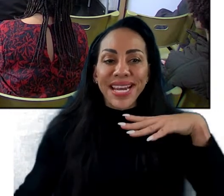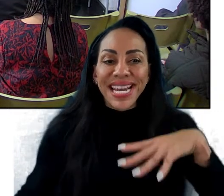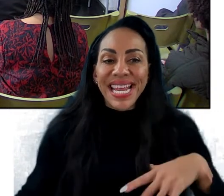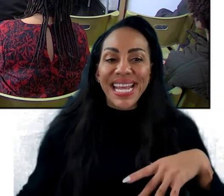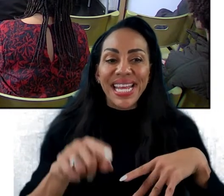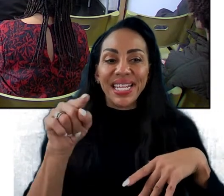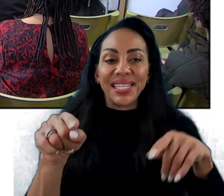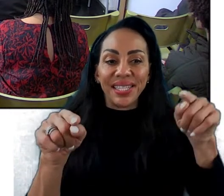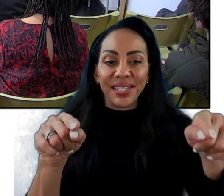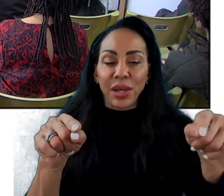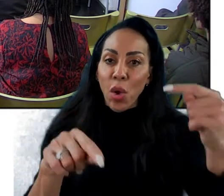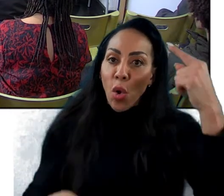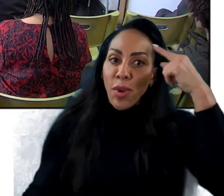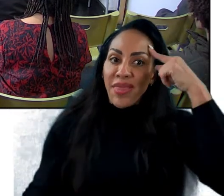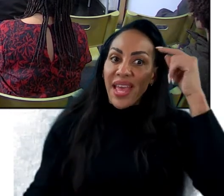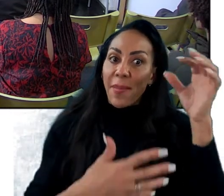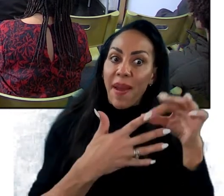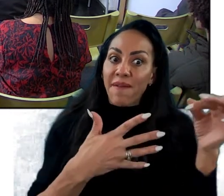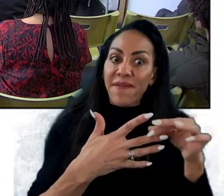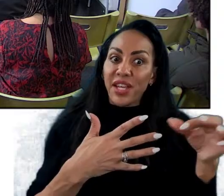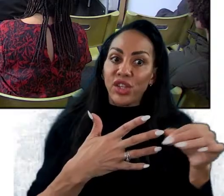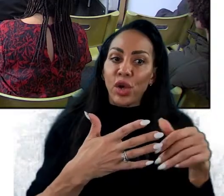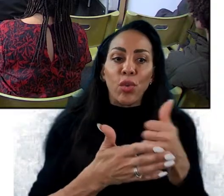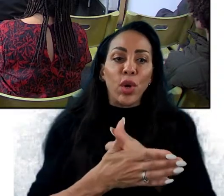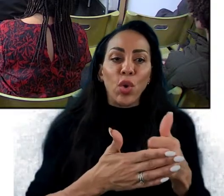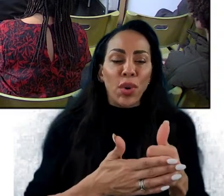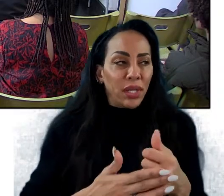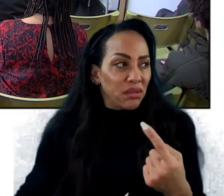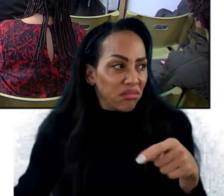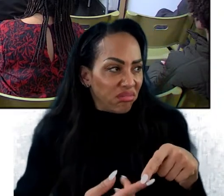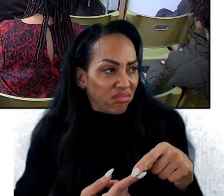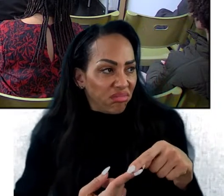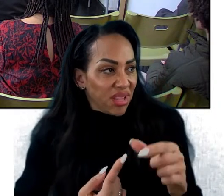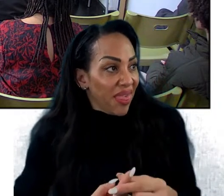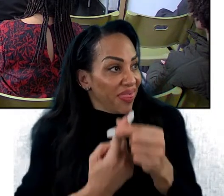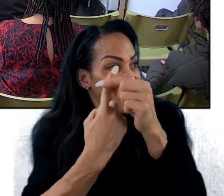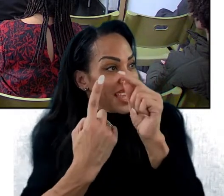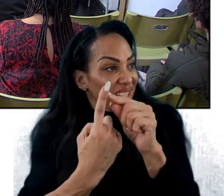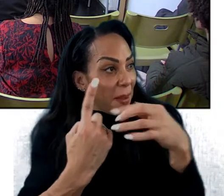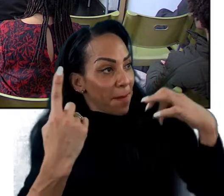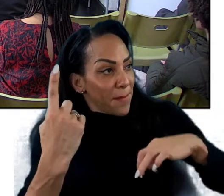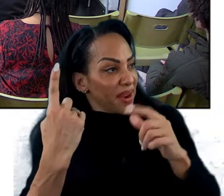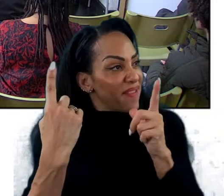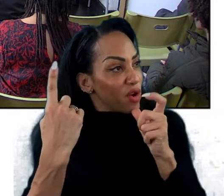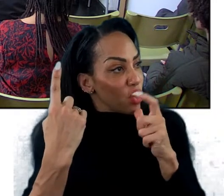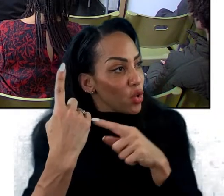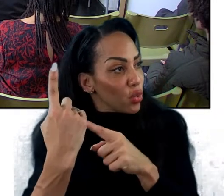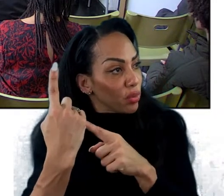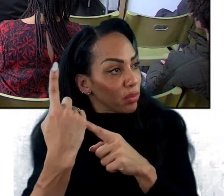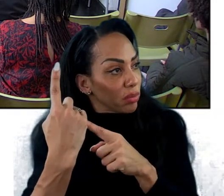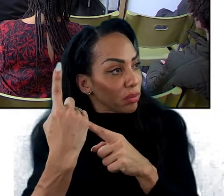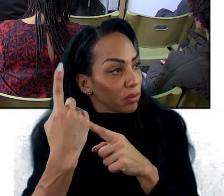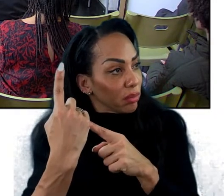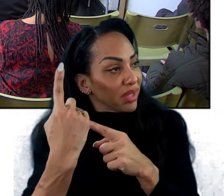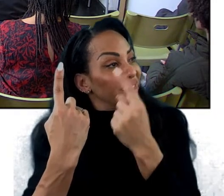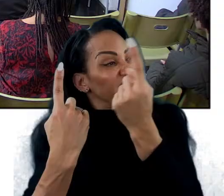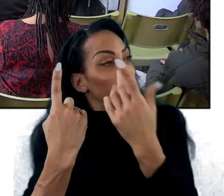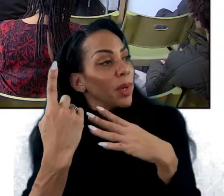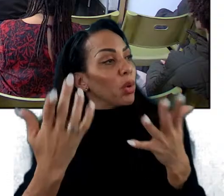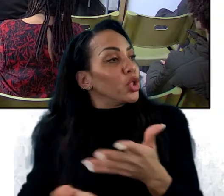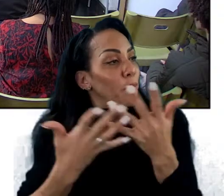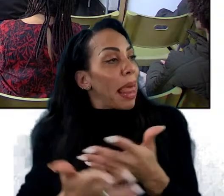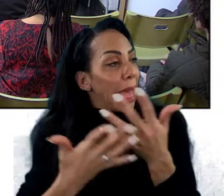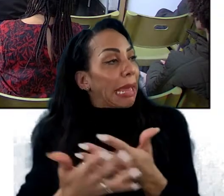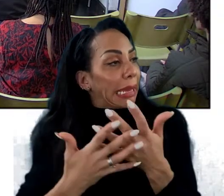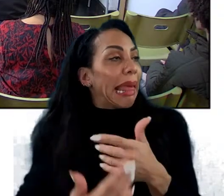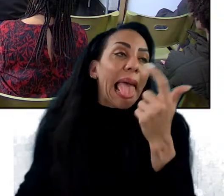feature, that conversation is had is, who is this benefiting? Is this for somebody who's just wanting to fidget and have a bit of